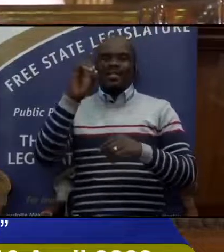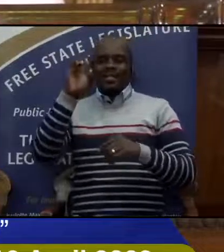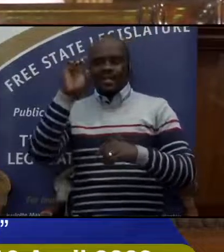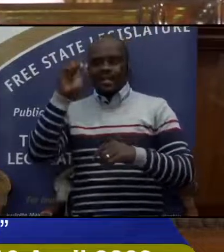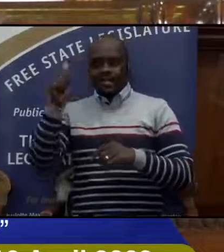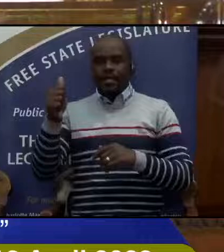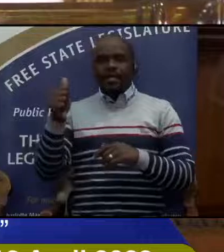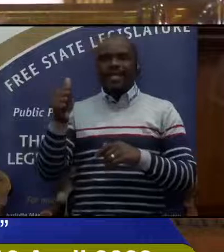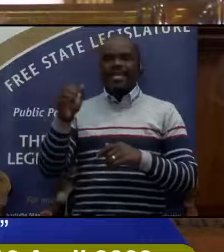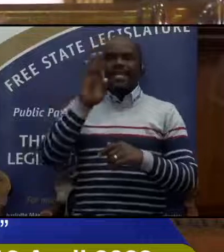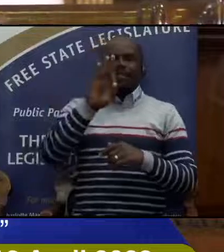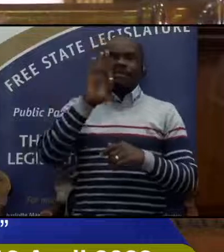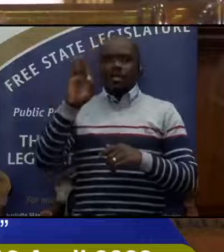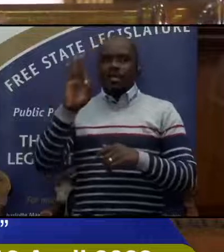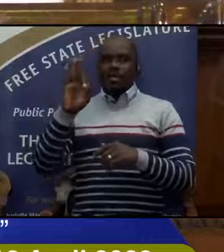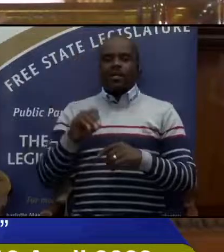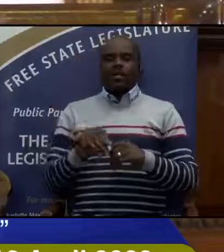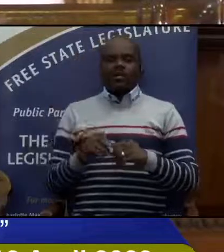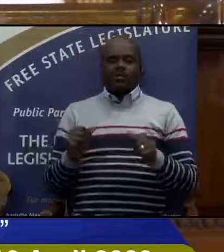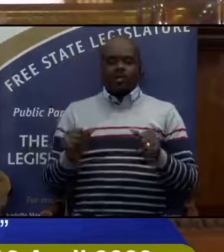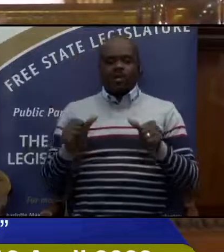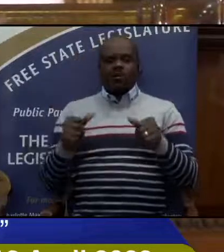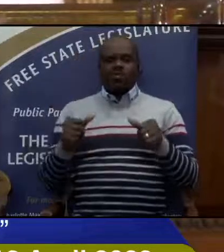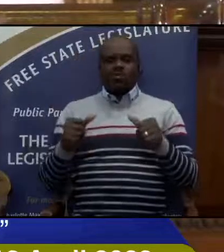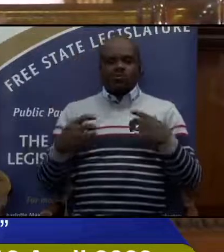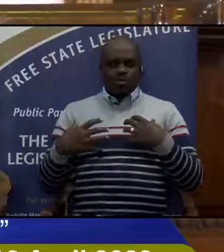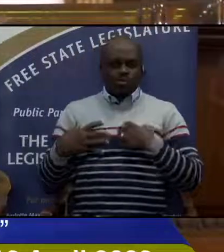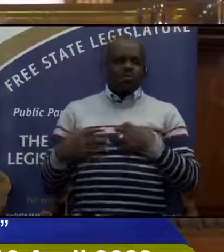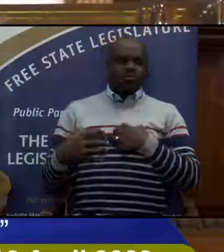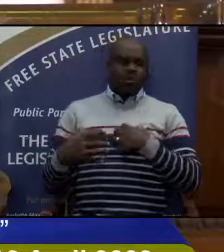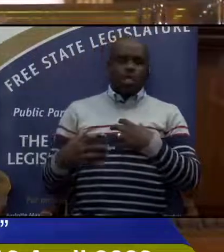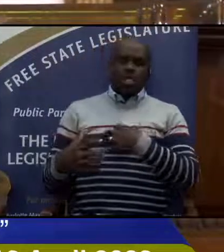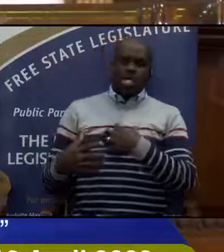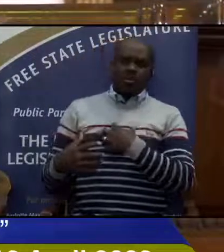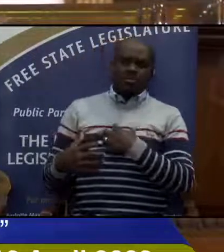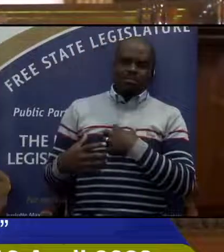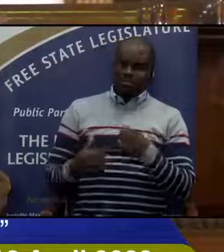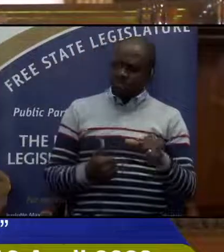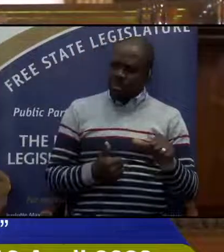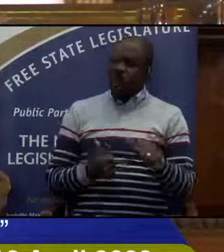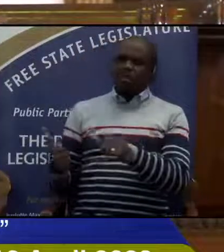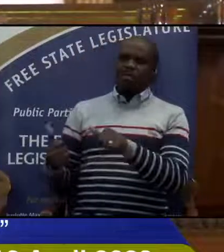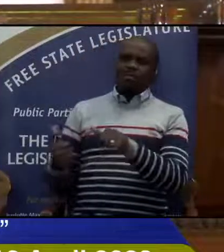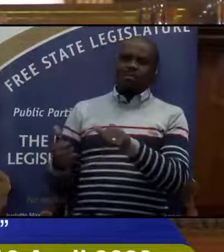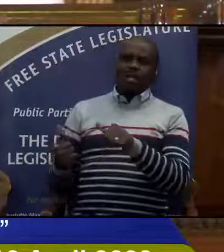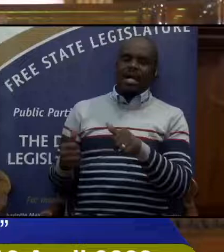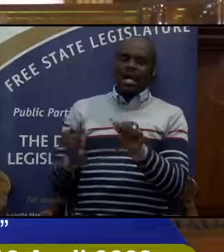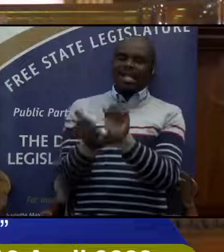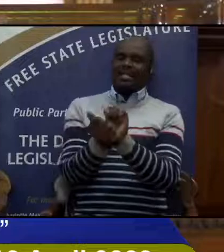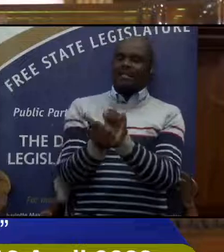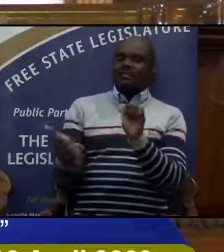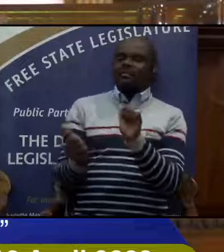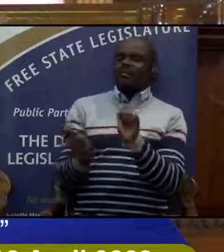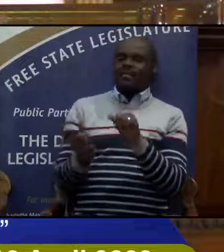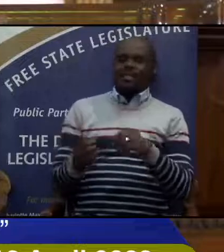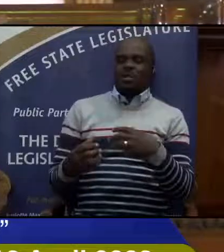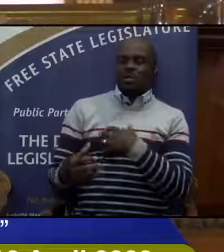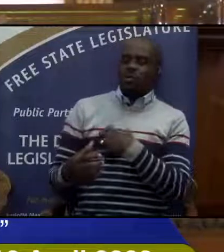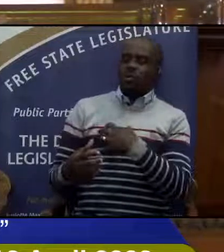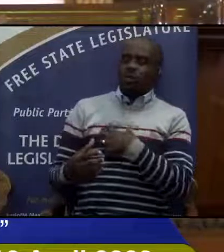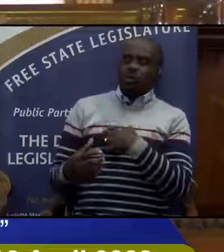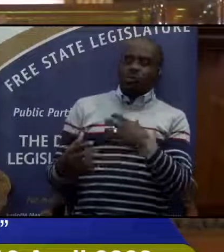arrogance and are pushing back the gains of democracy in an arrogant manner, instead